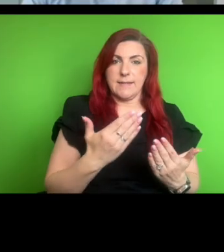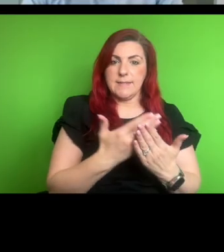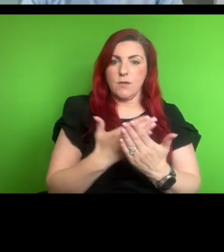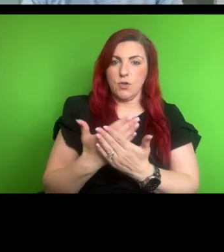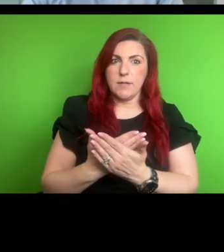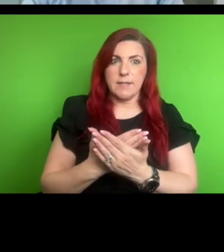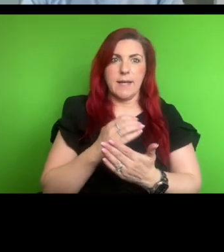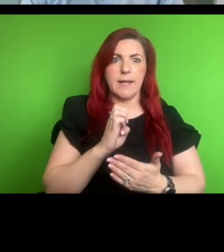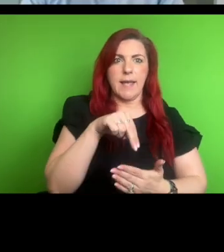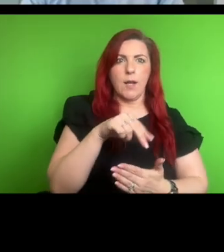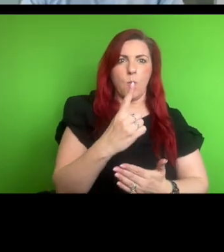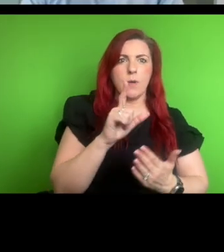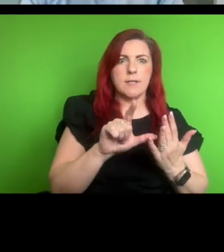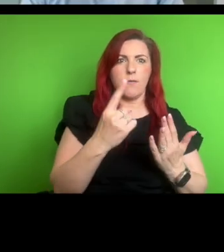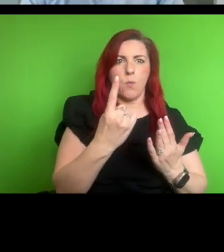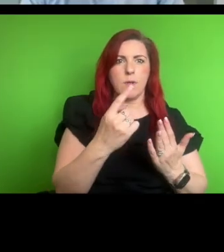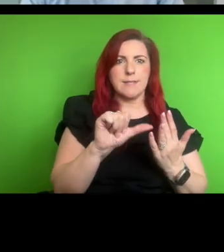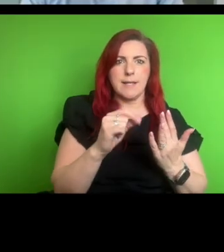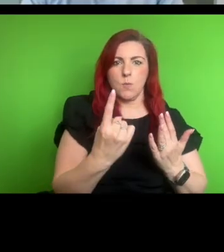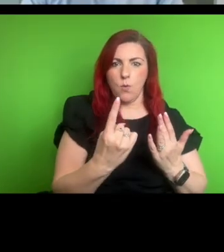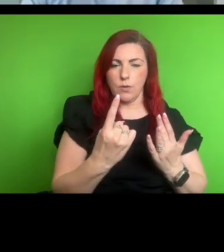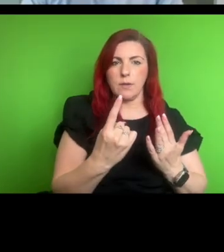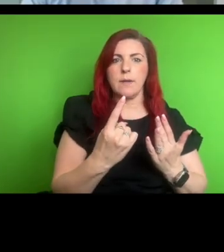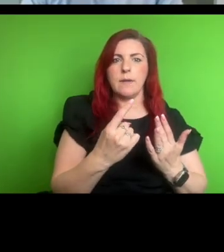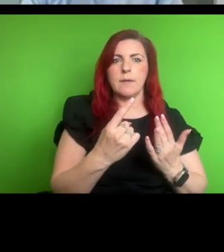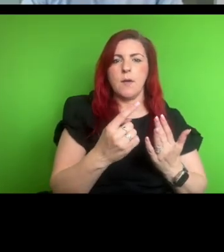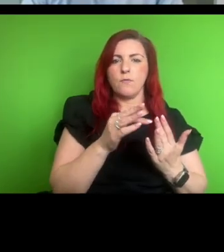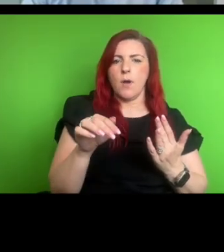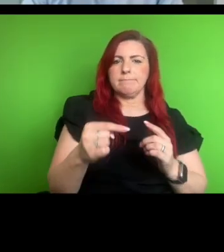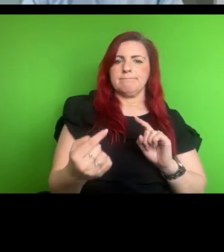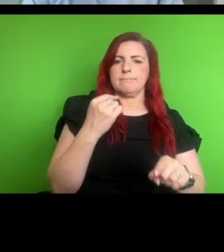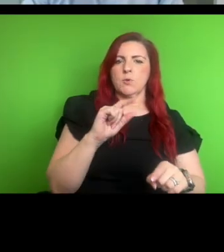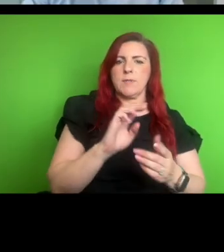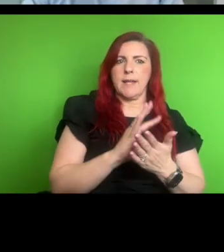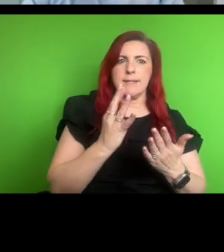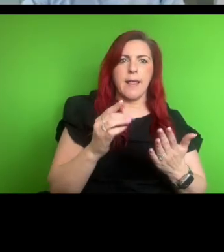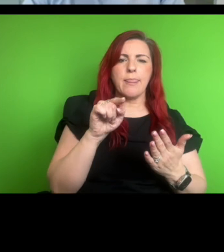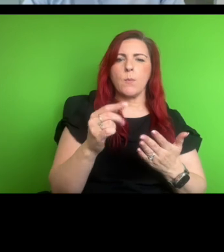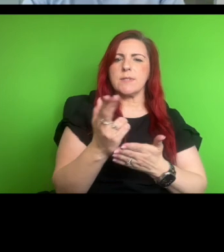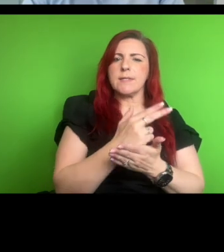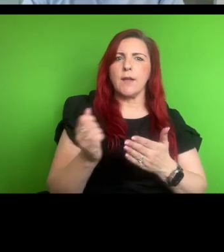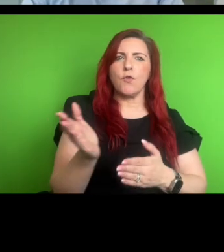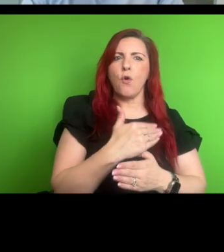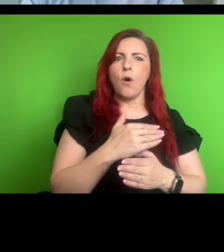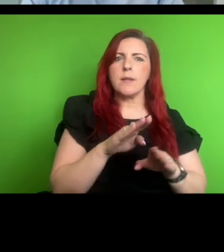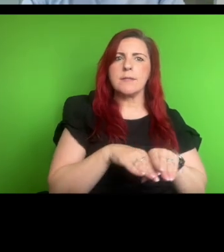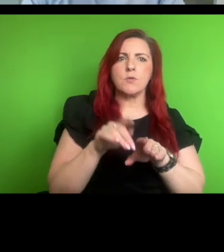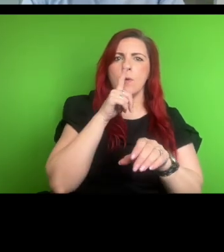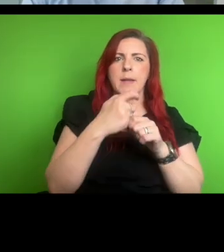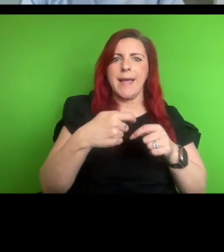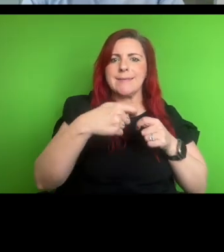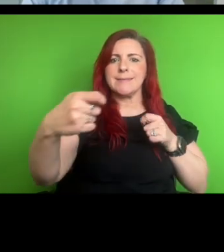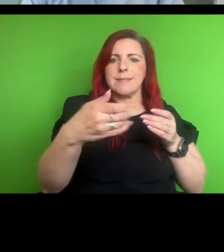17161, which is the Design for All standard on extending the range of users.